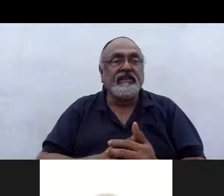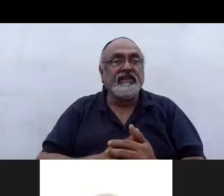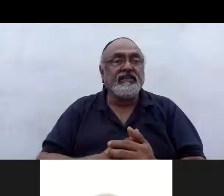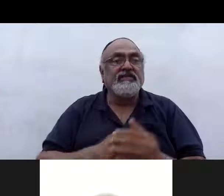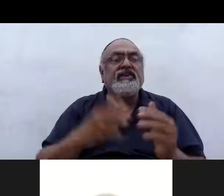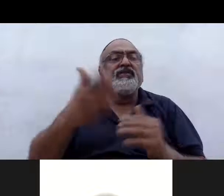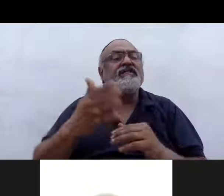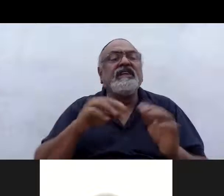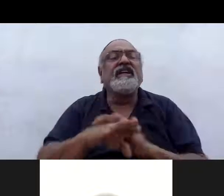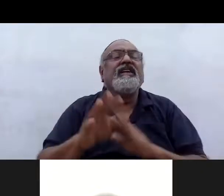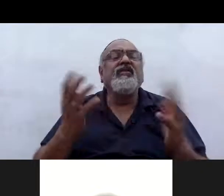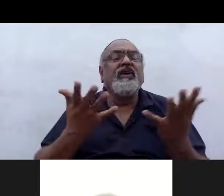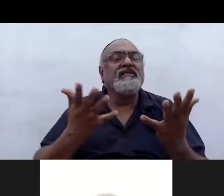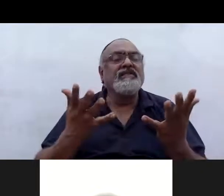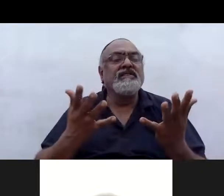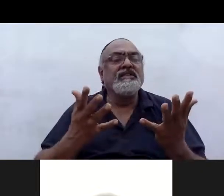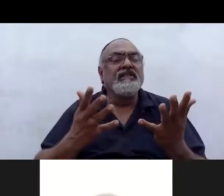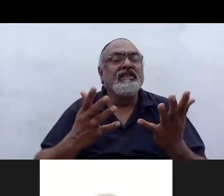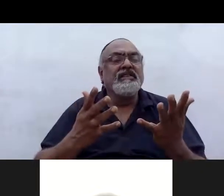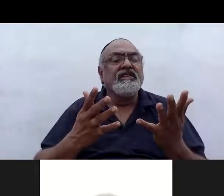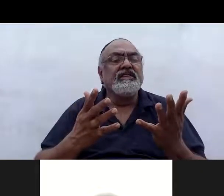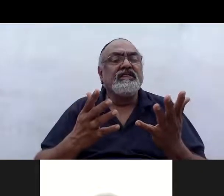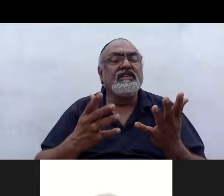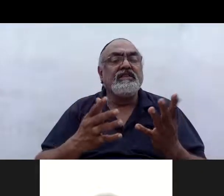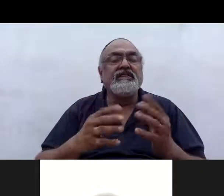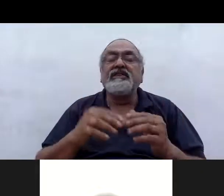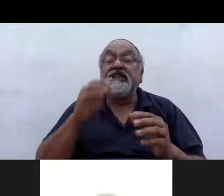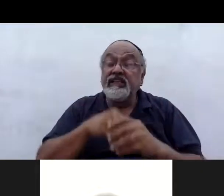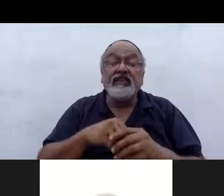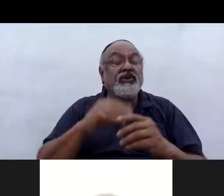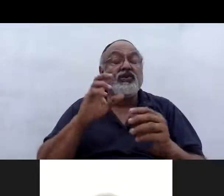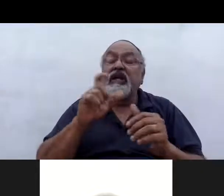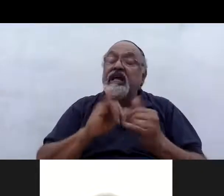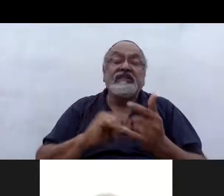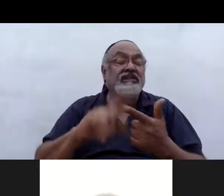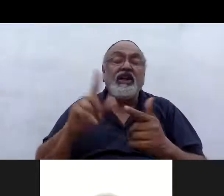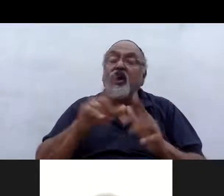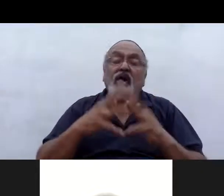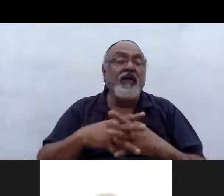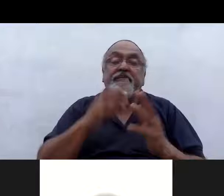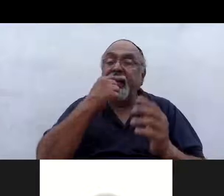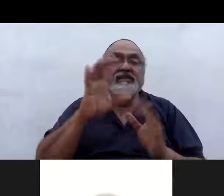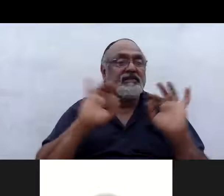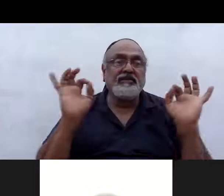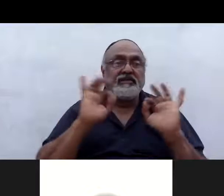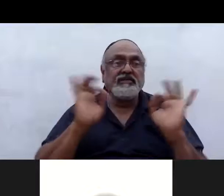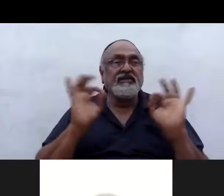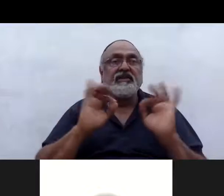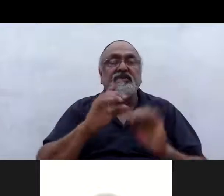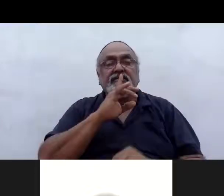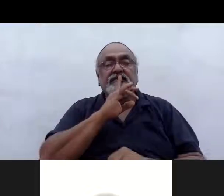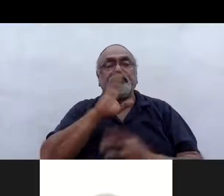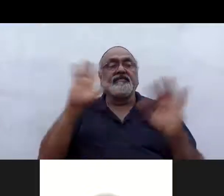in introduction? Here, you will not introduce the case law at hand. Let's take the example